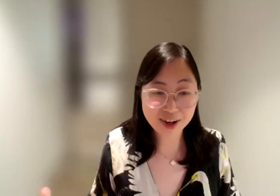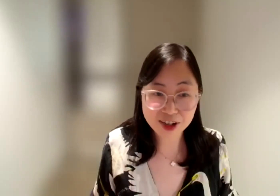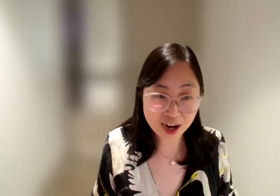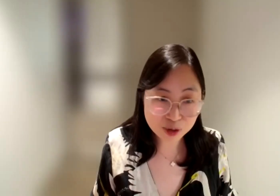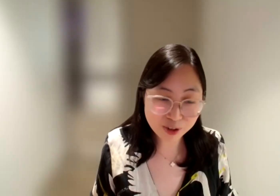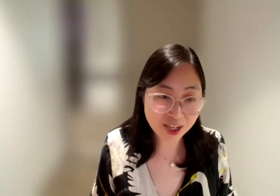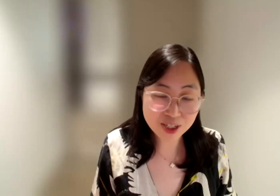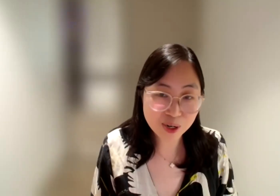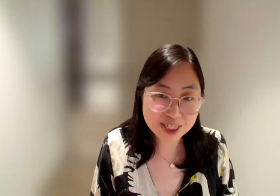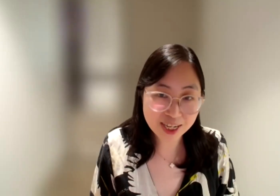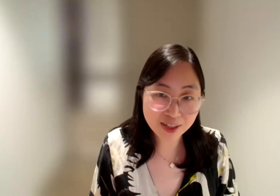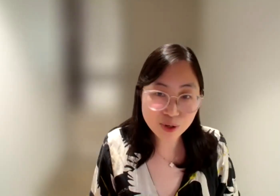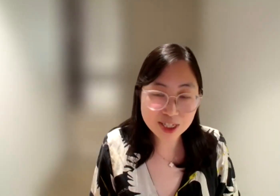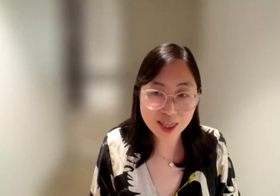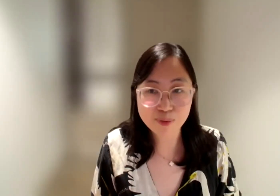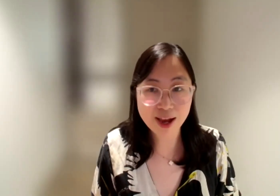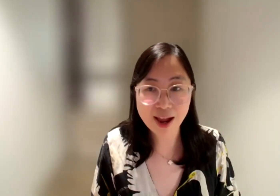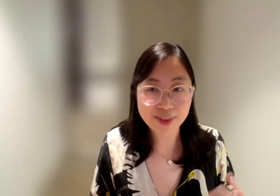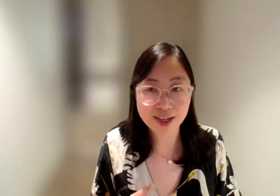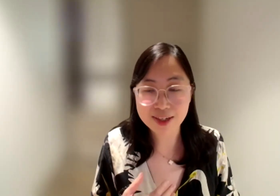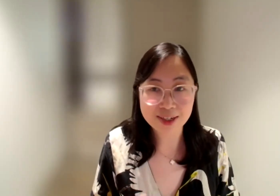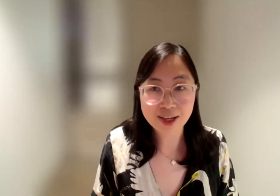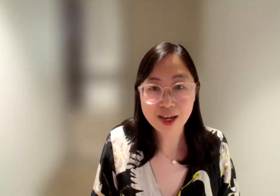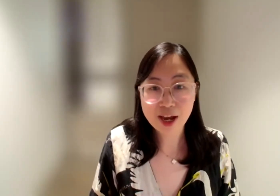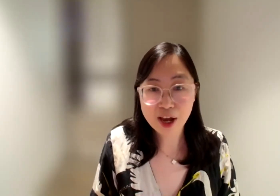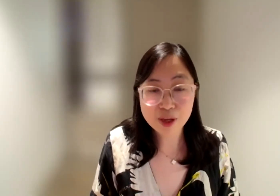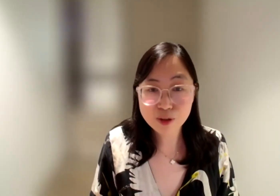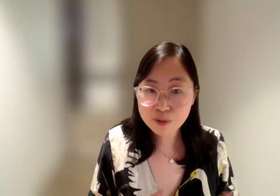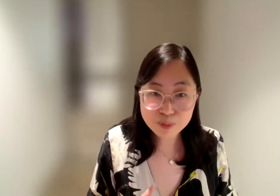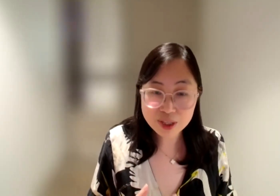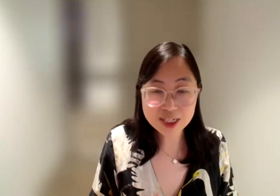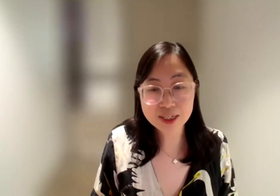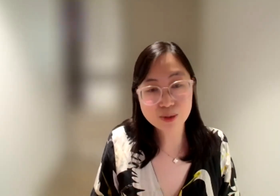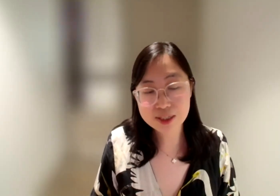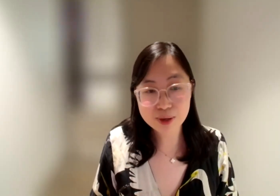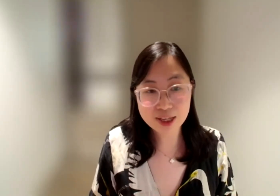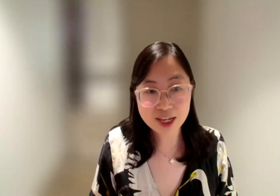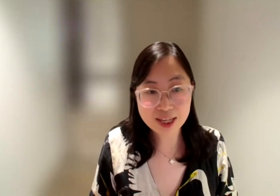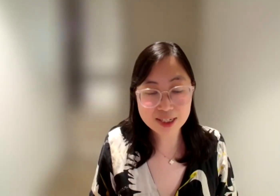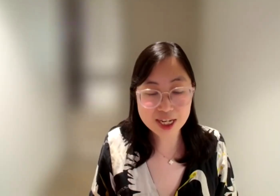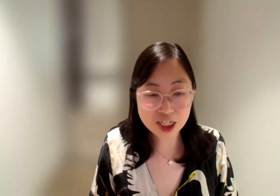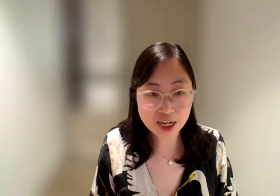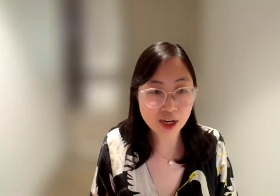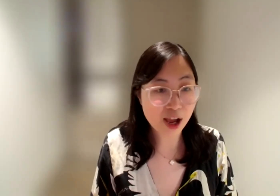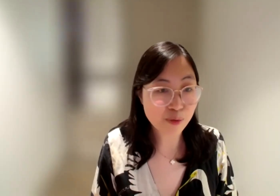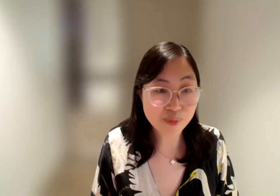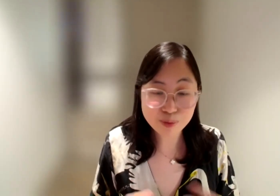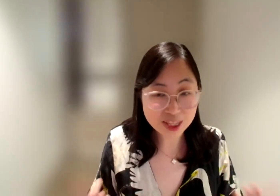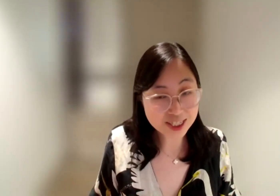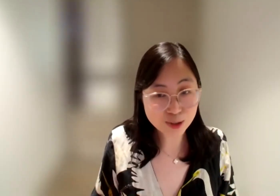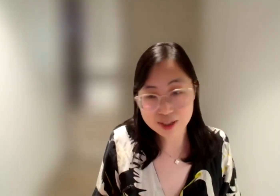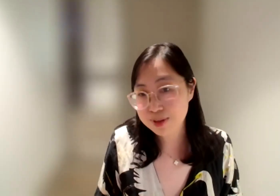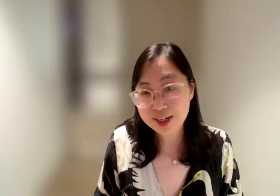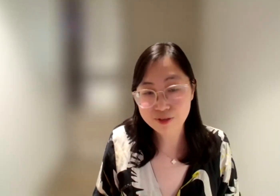I encourage everybody to go and take a look, to think about how they can include people with intellectual disability in teaching. People